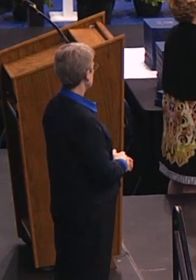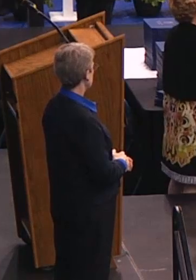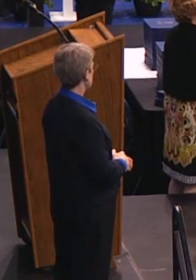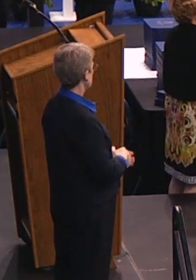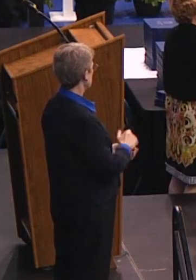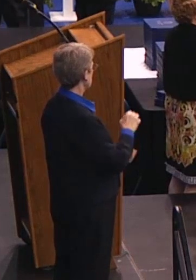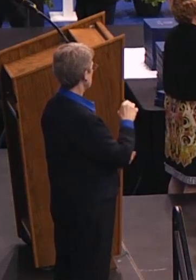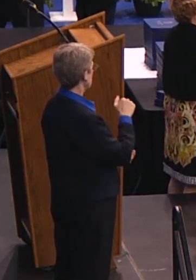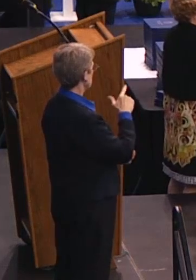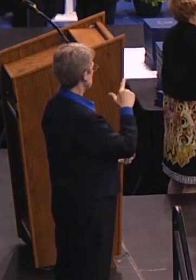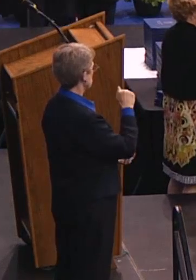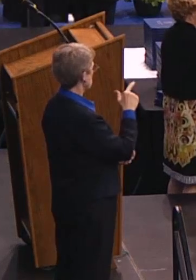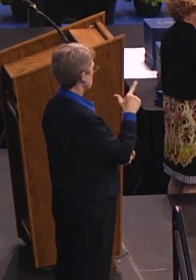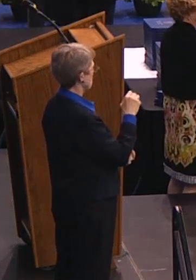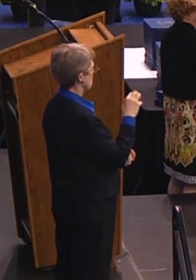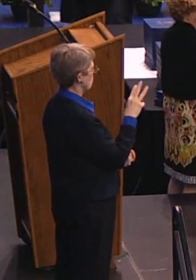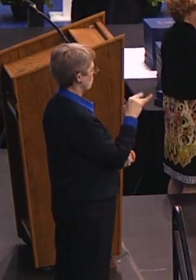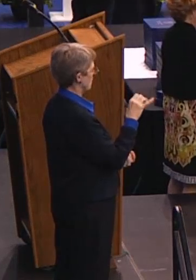Angela D. Lewis, Nursing.